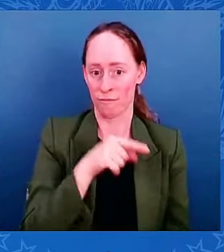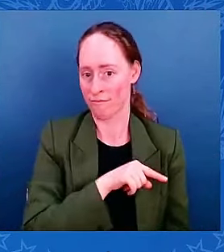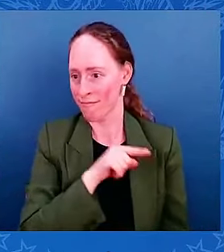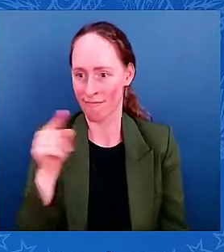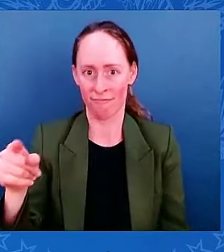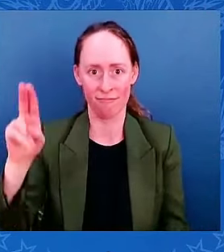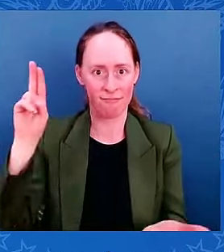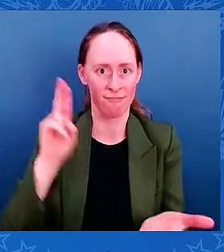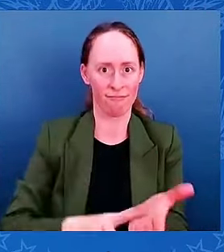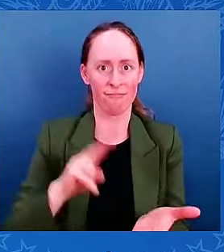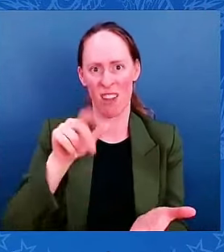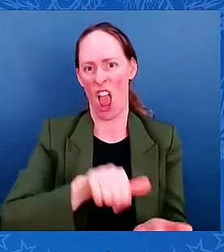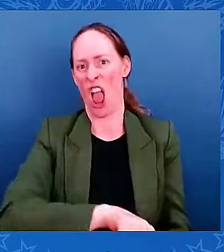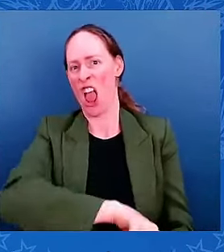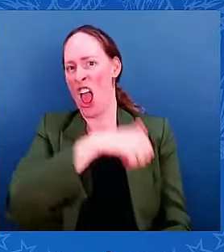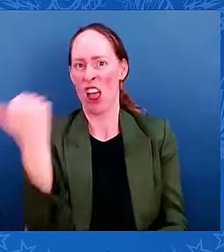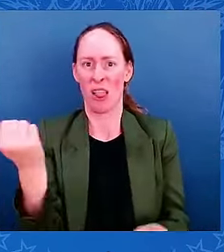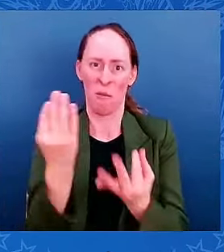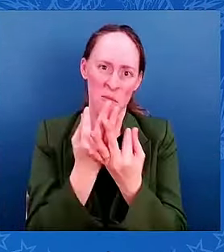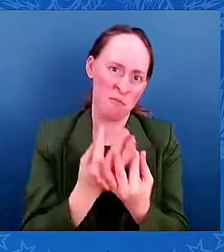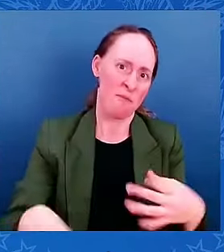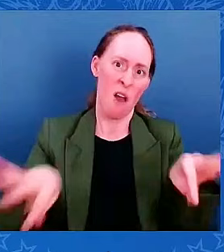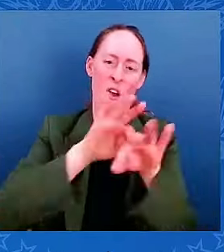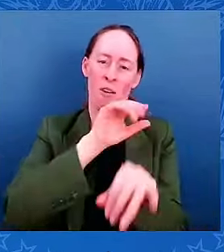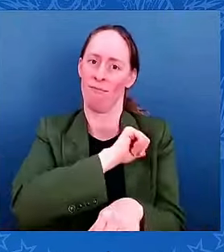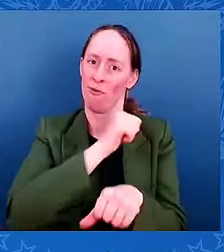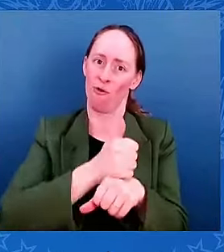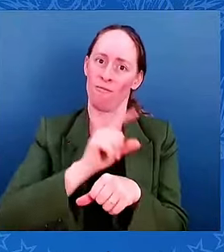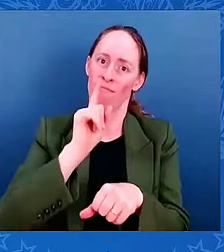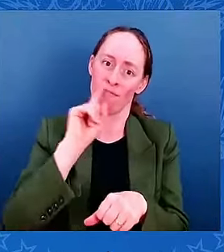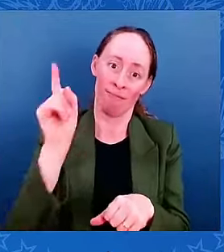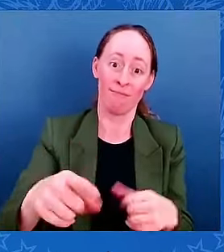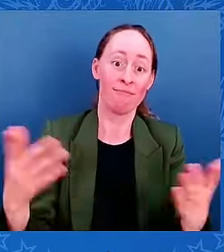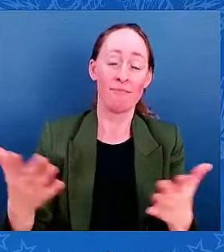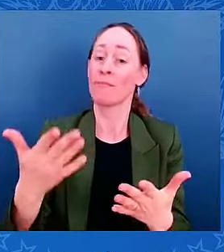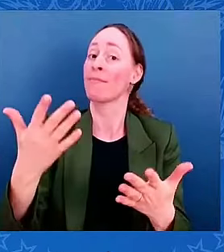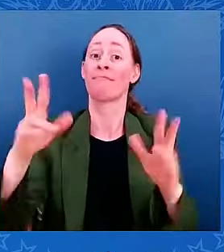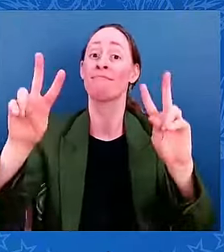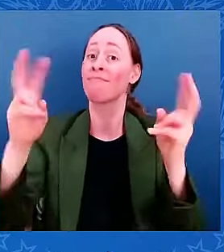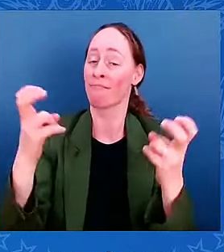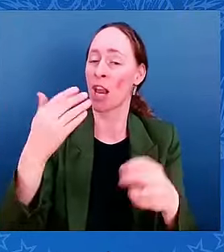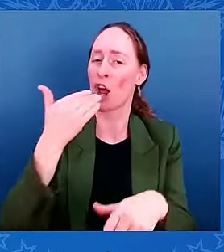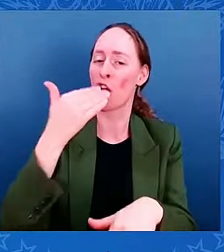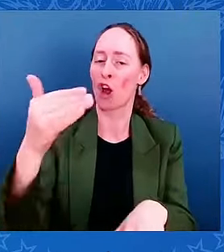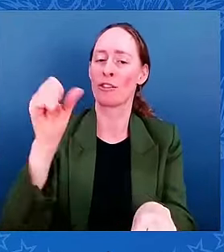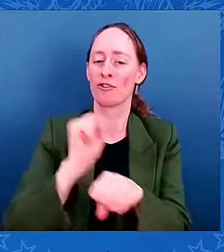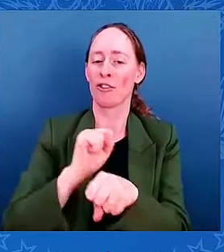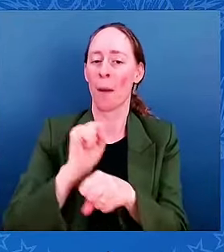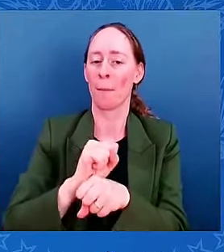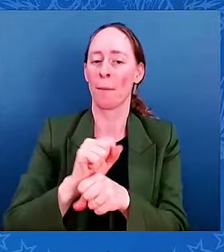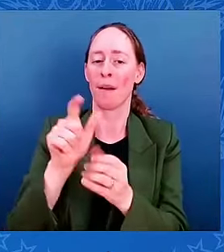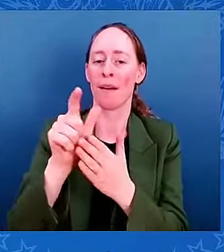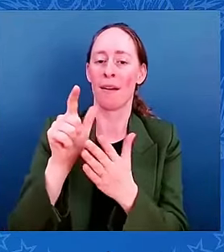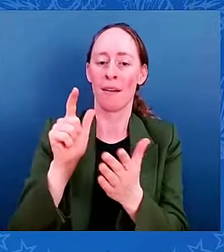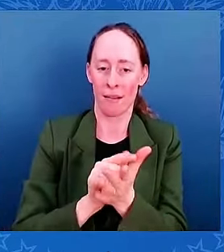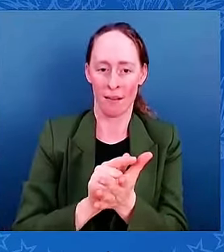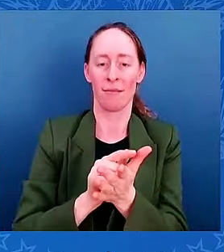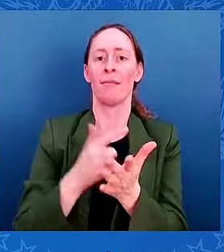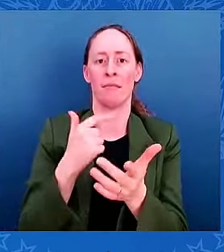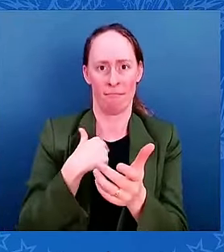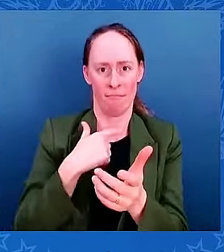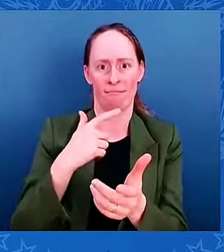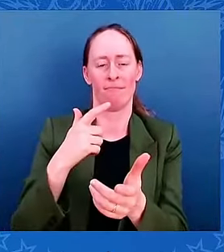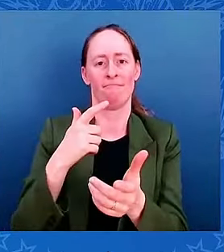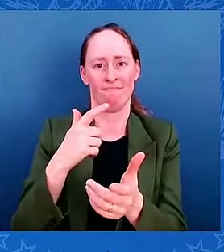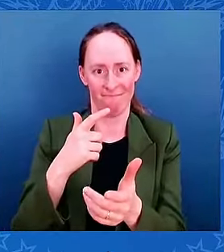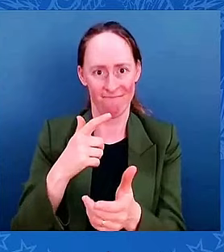It's called the Good Jobs Executive Order. For the first time in our history, the official policy of a presidential administration